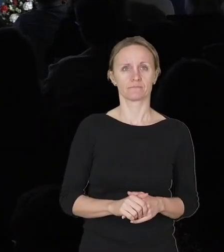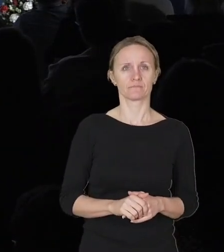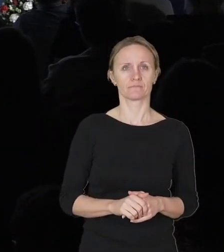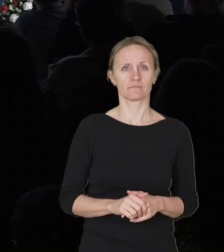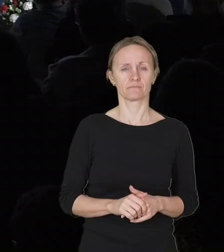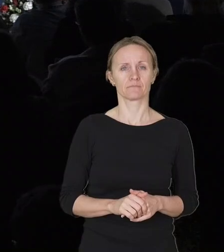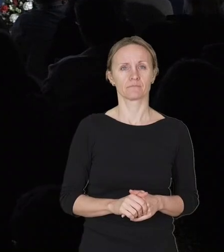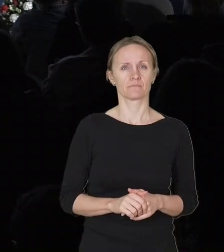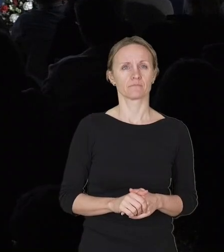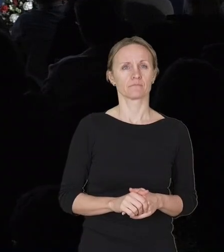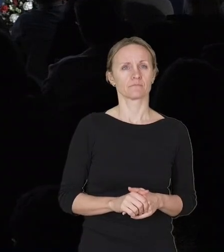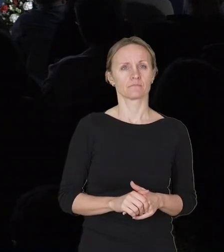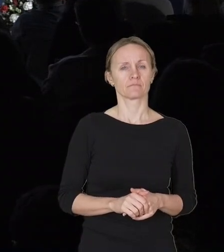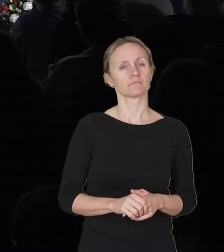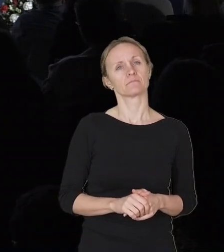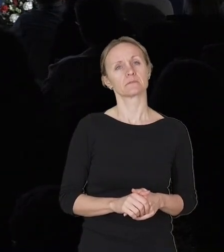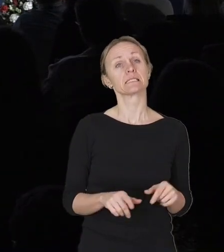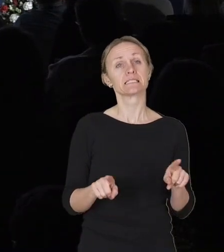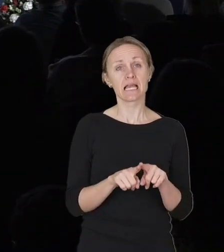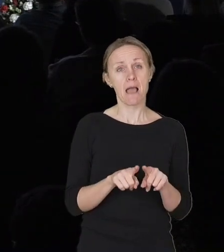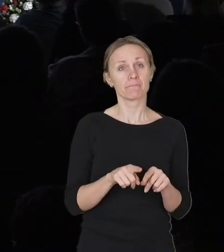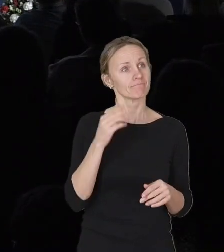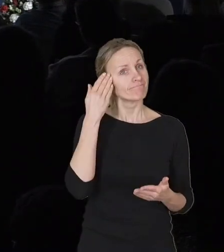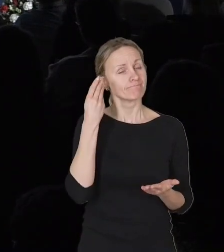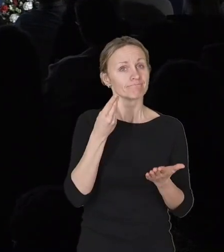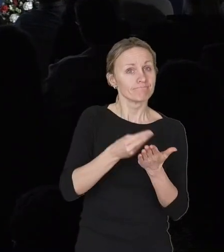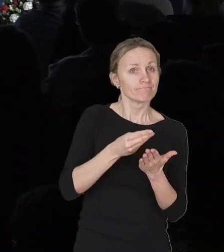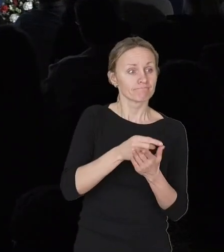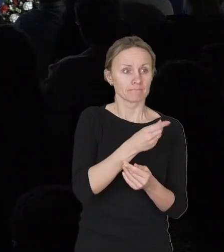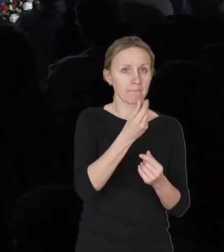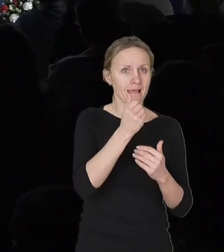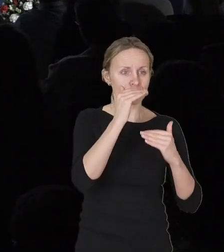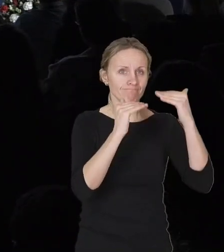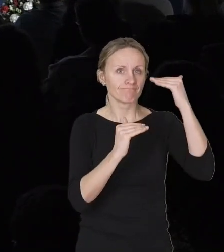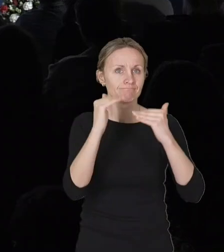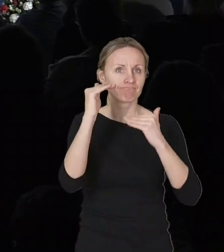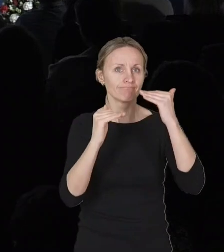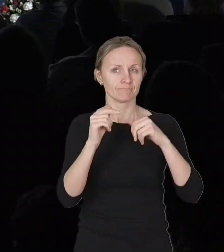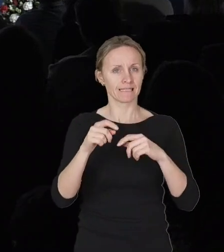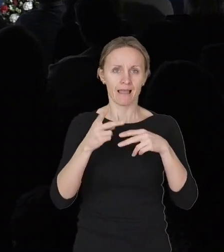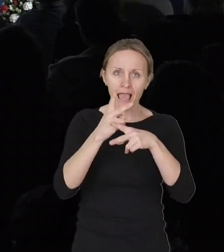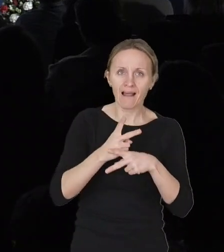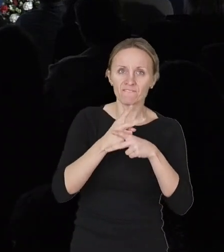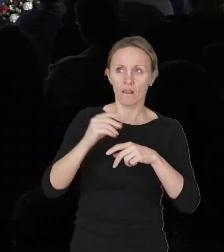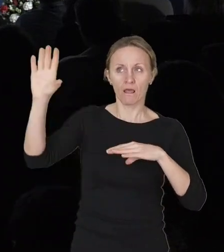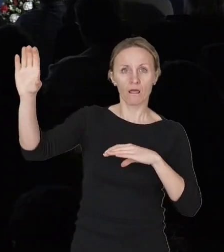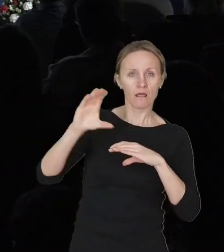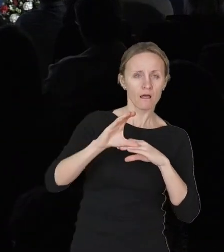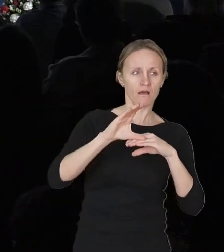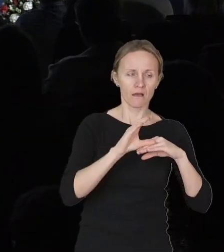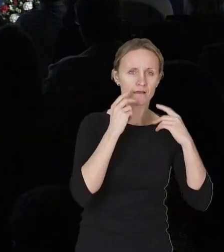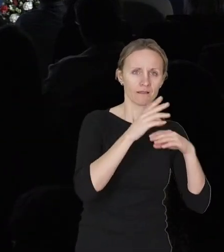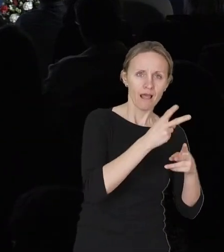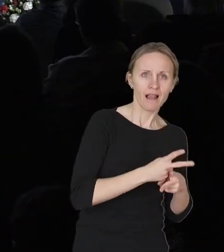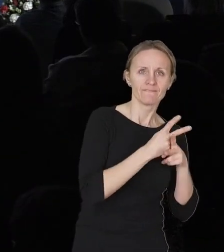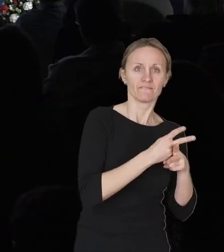bit longer. So for instance, how we in the European Union use our pension funds and so on, and this